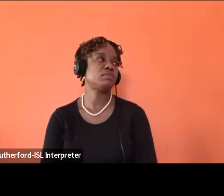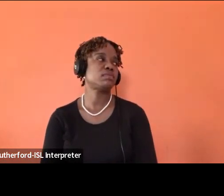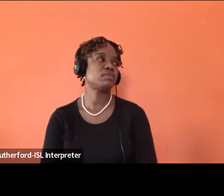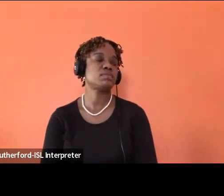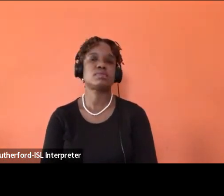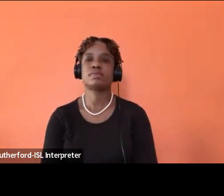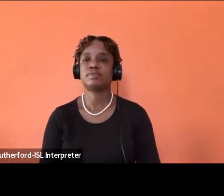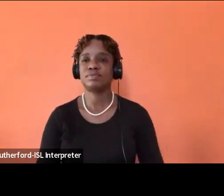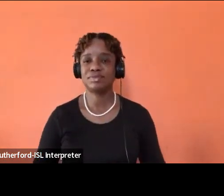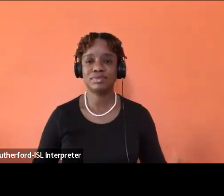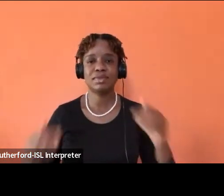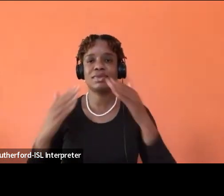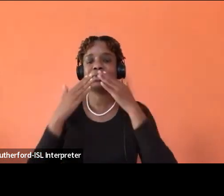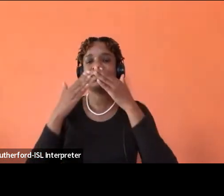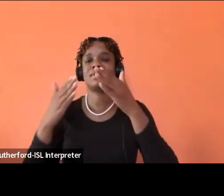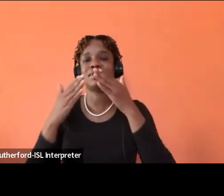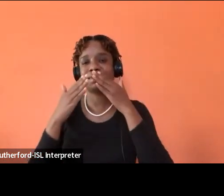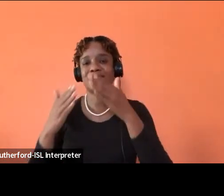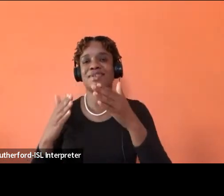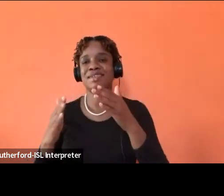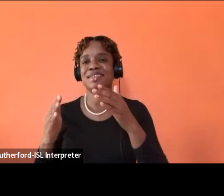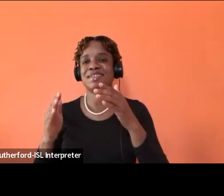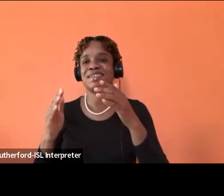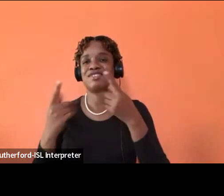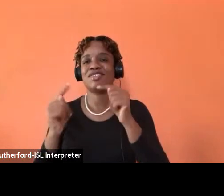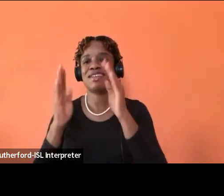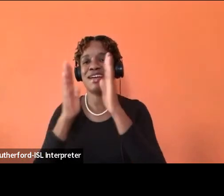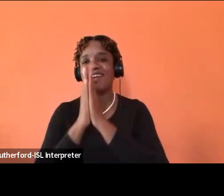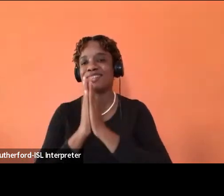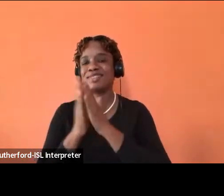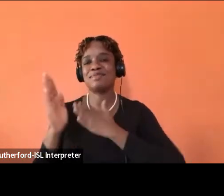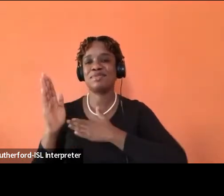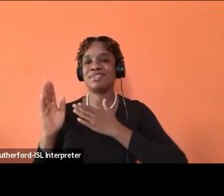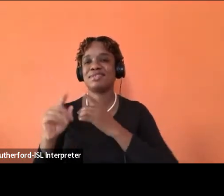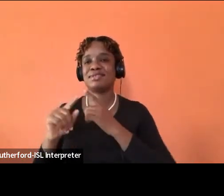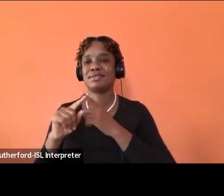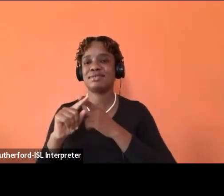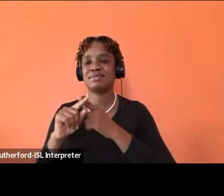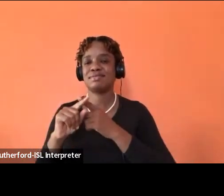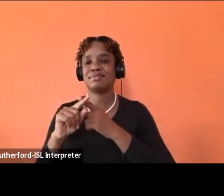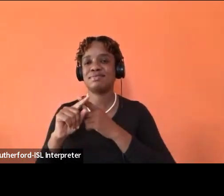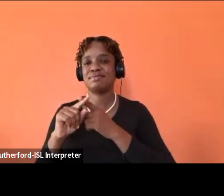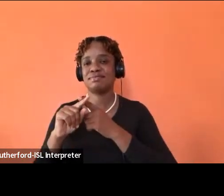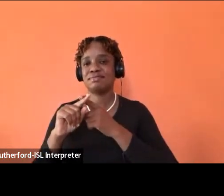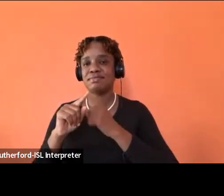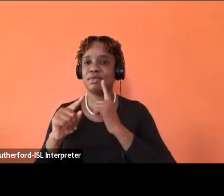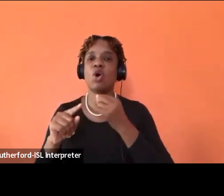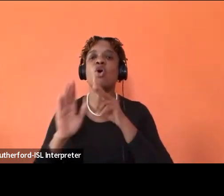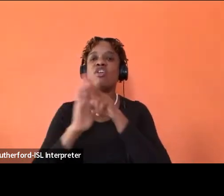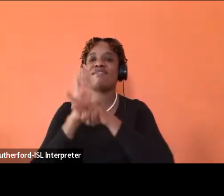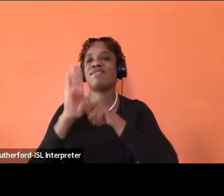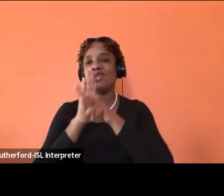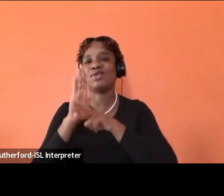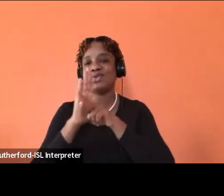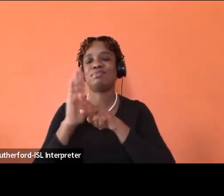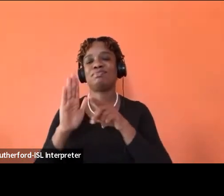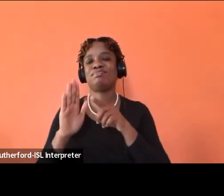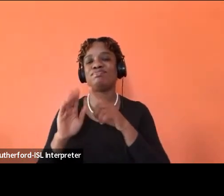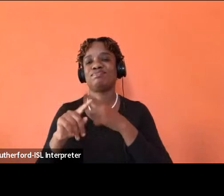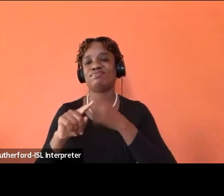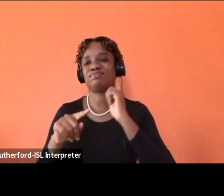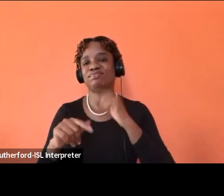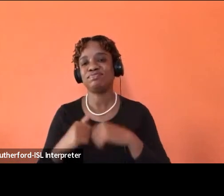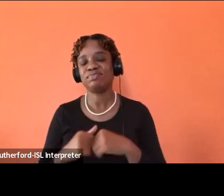Thank you. I was trying to ask you, can you unmute, undo the video clip? Thank you very much. My apologies for that,